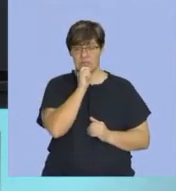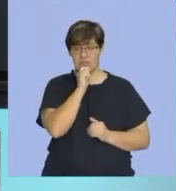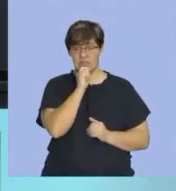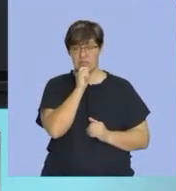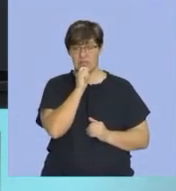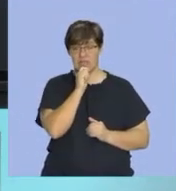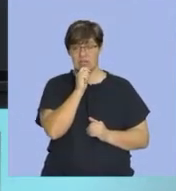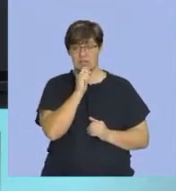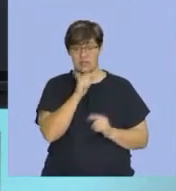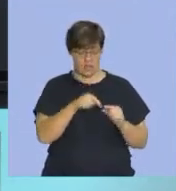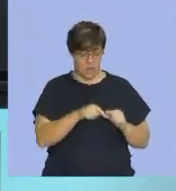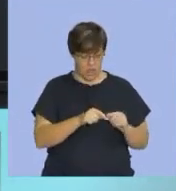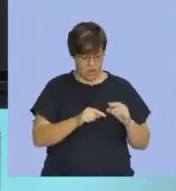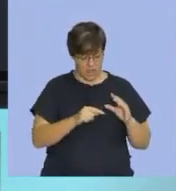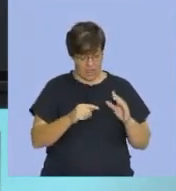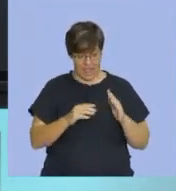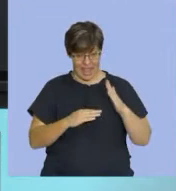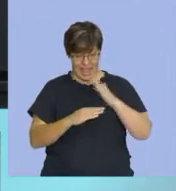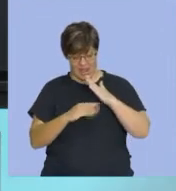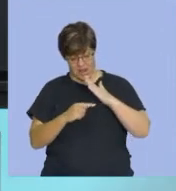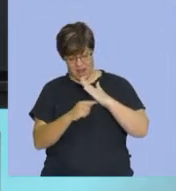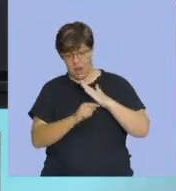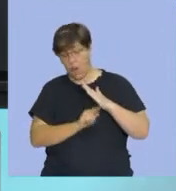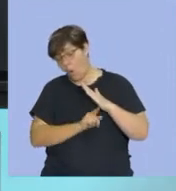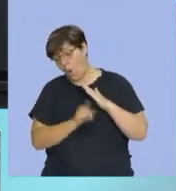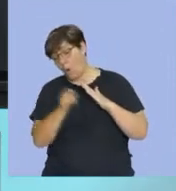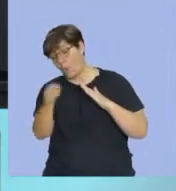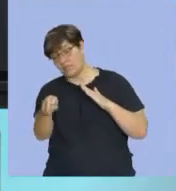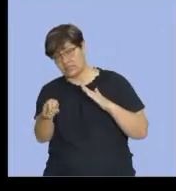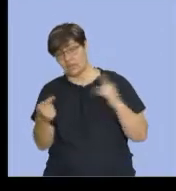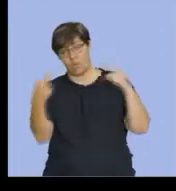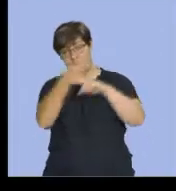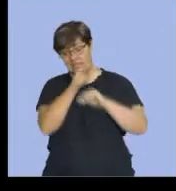the side opposite the angle. So